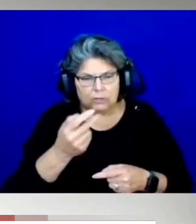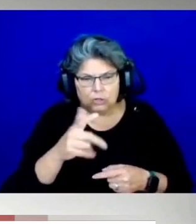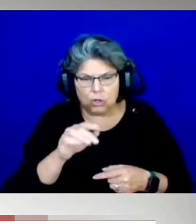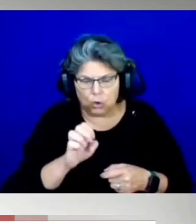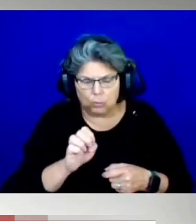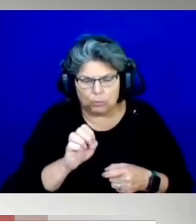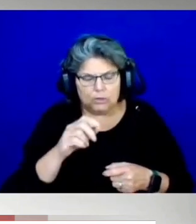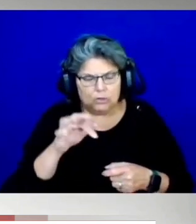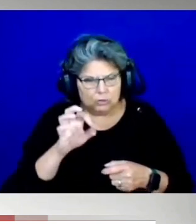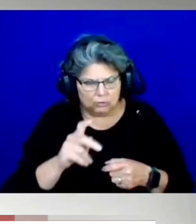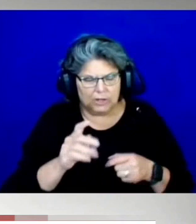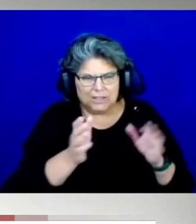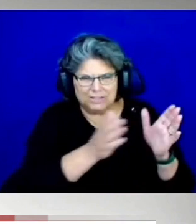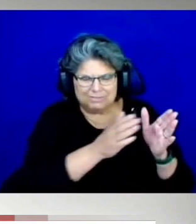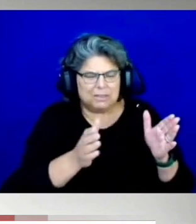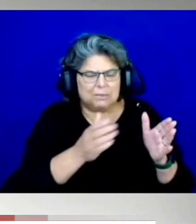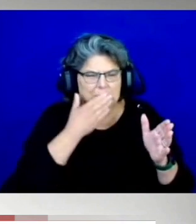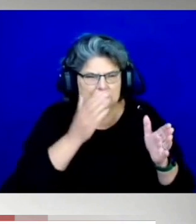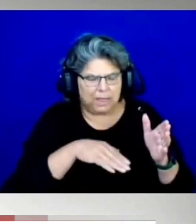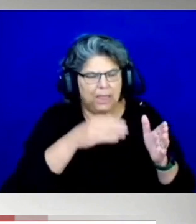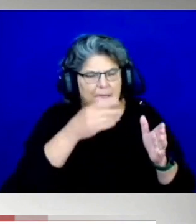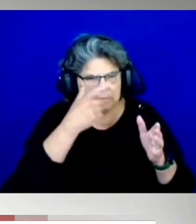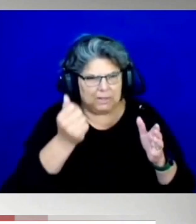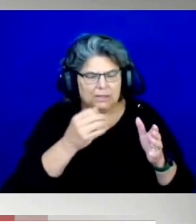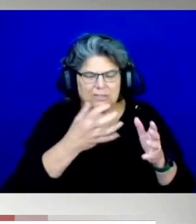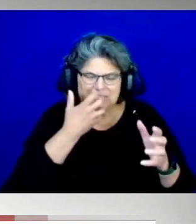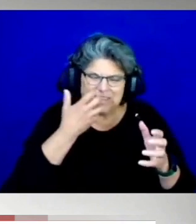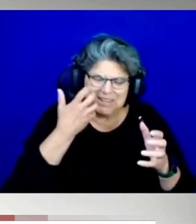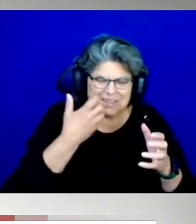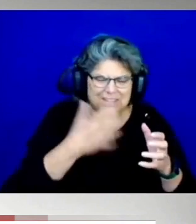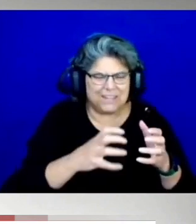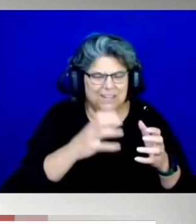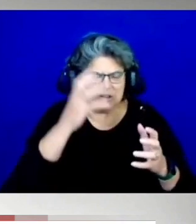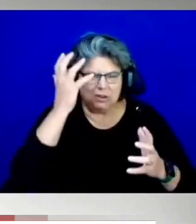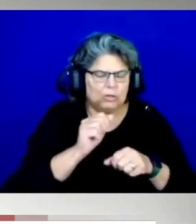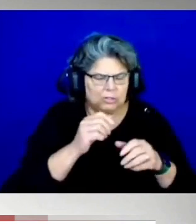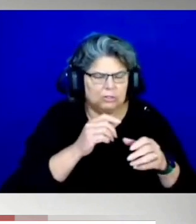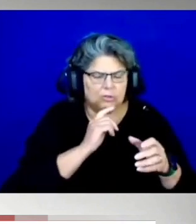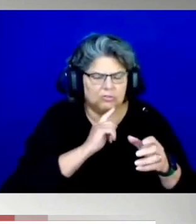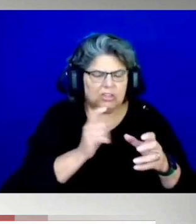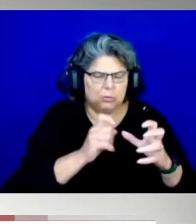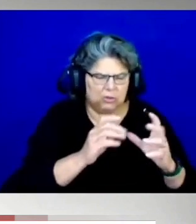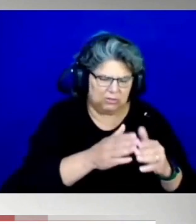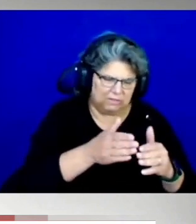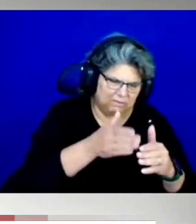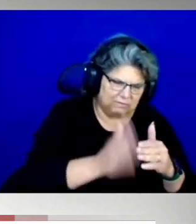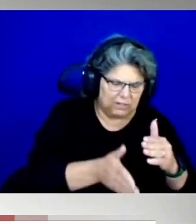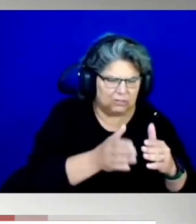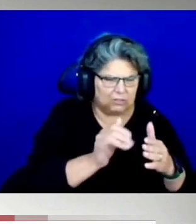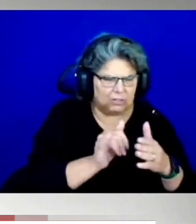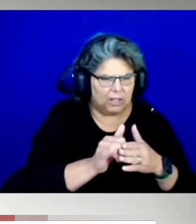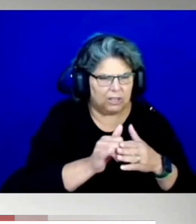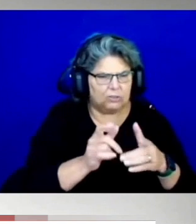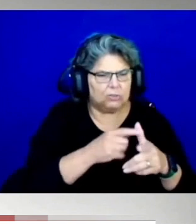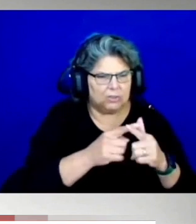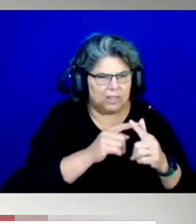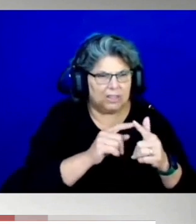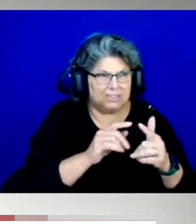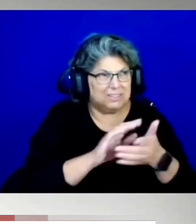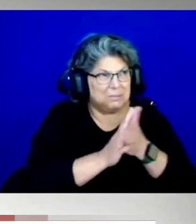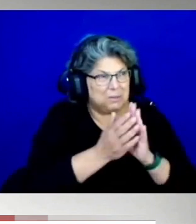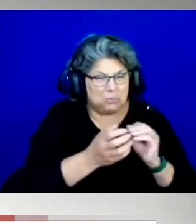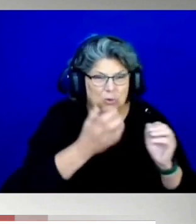down fuels, the topography. So crews are in there diligently mopping up so that as we get the warmer, hotter,